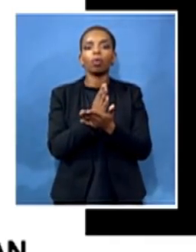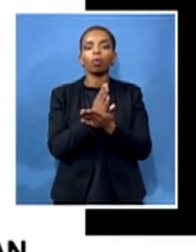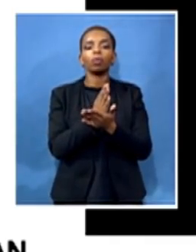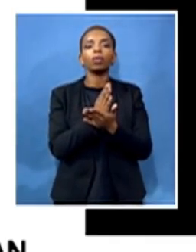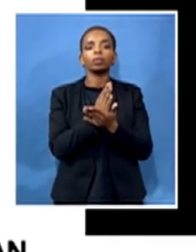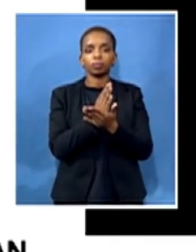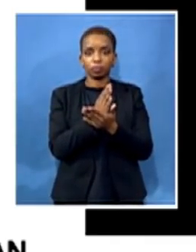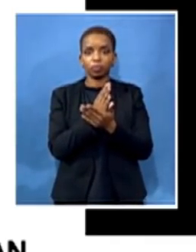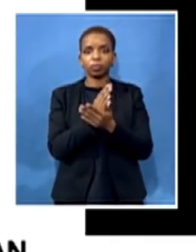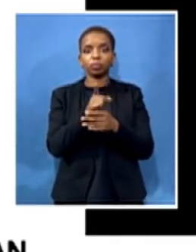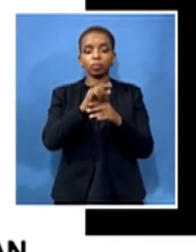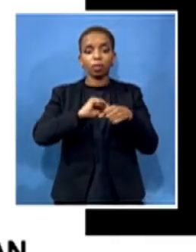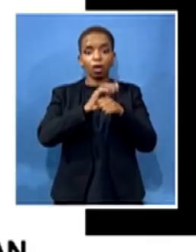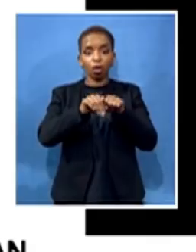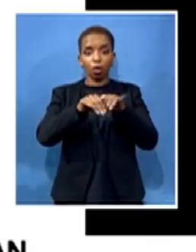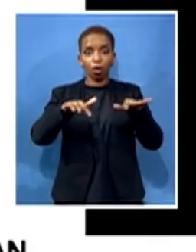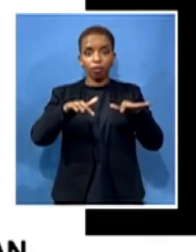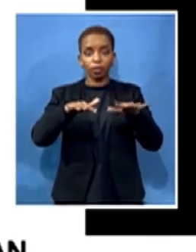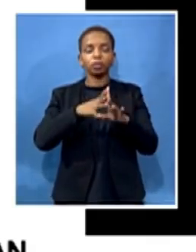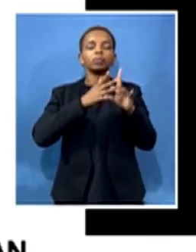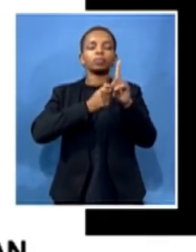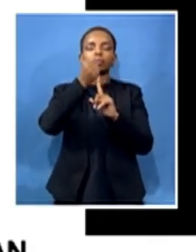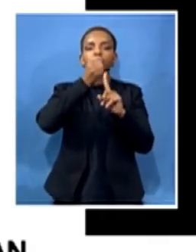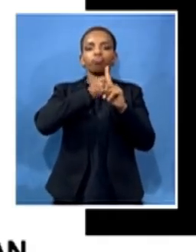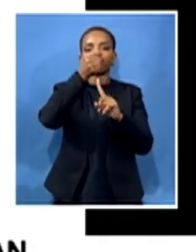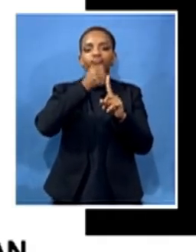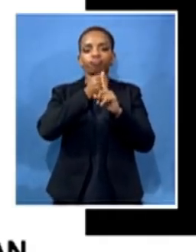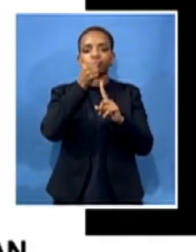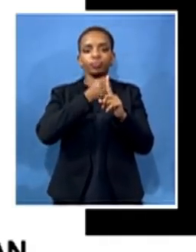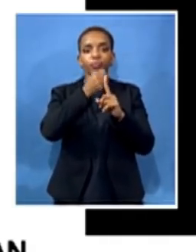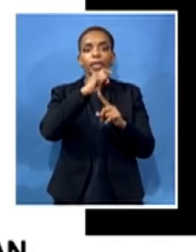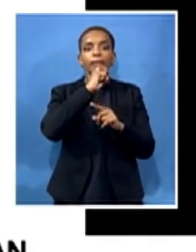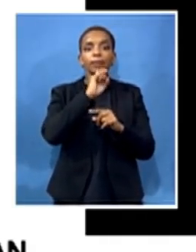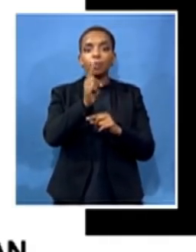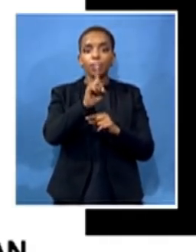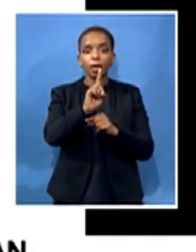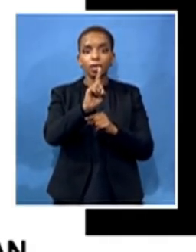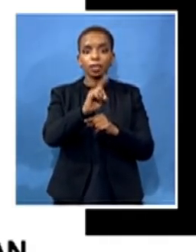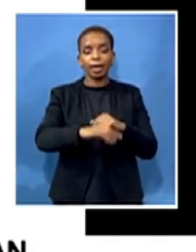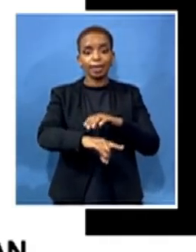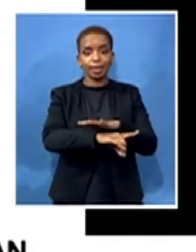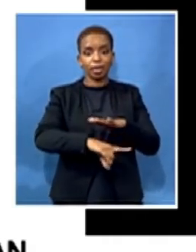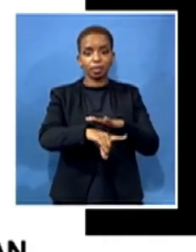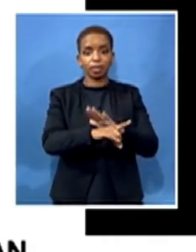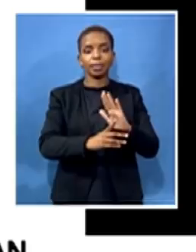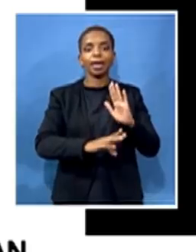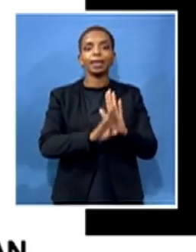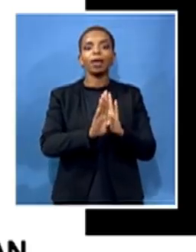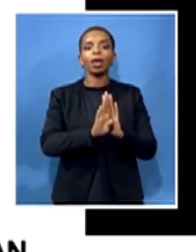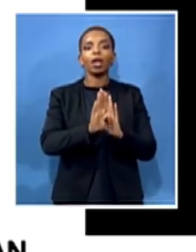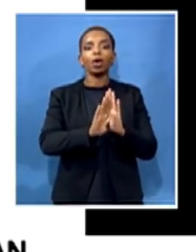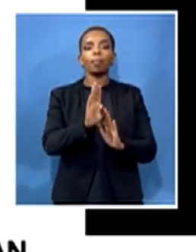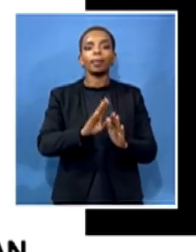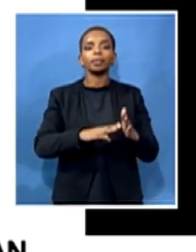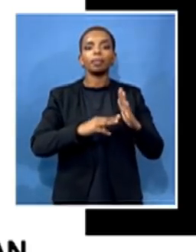fight it using the district development model because it is the best way of dealing